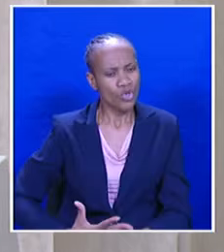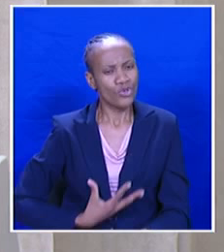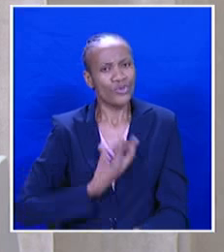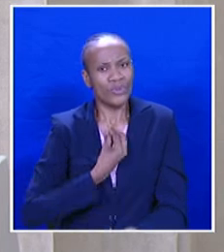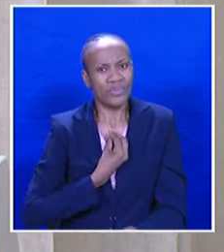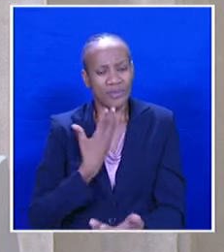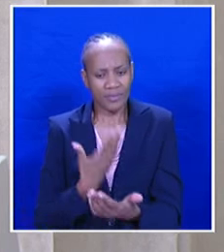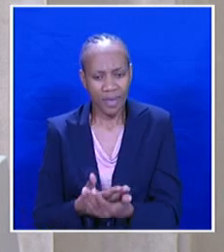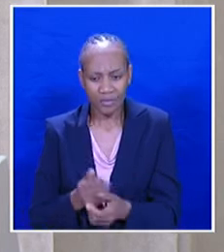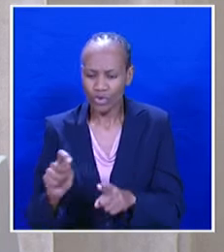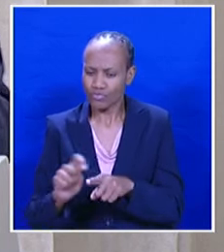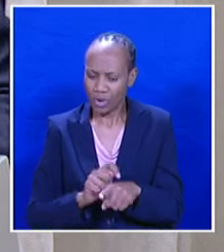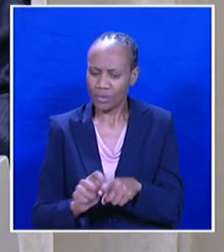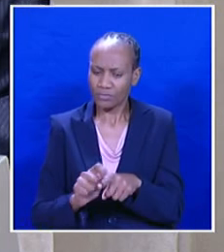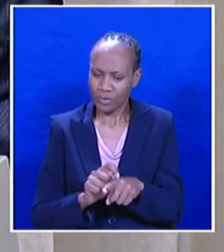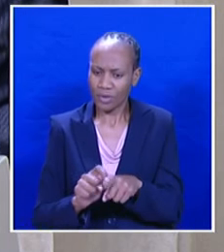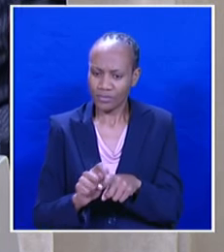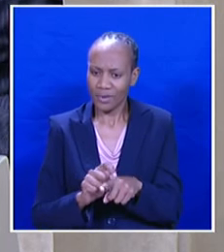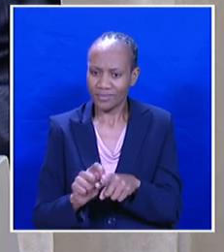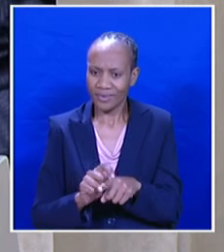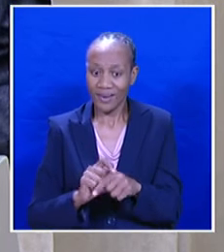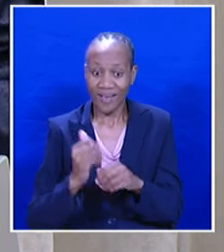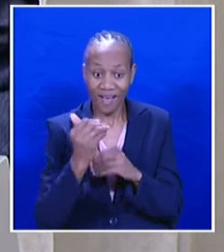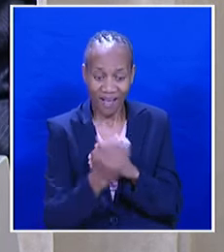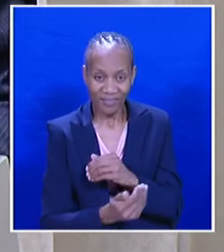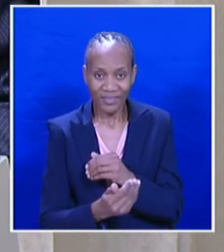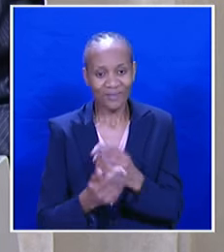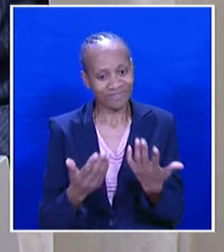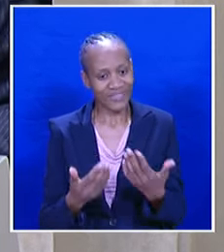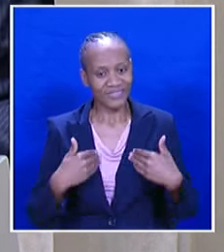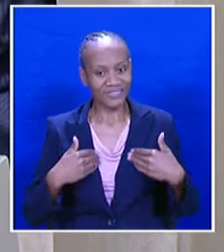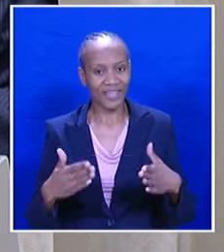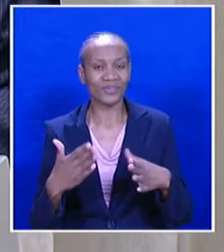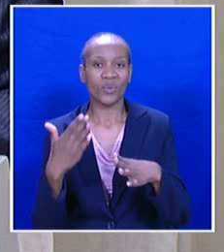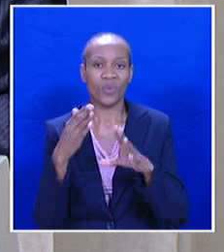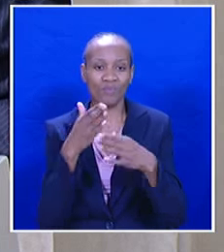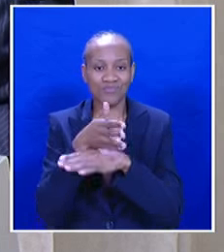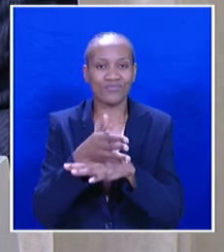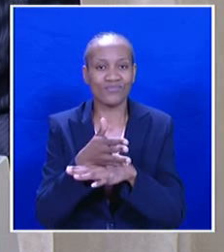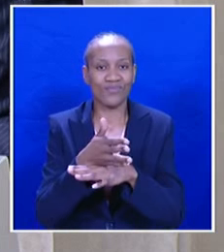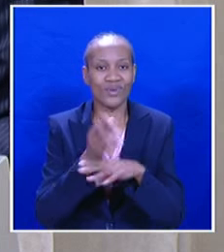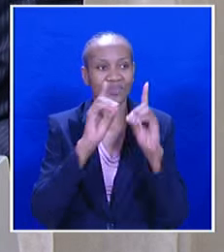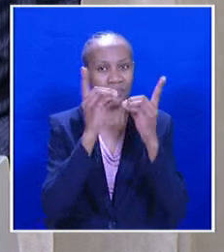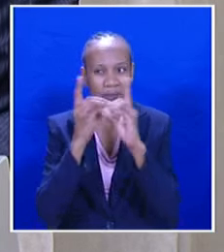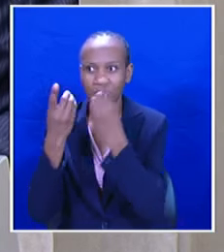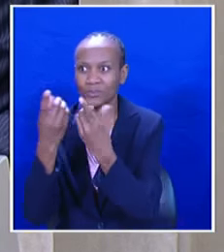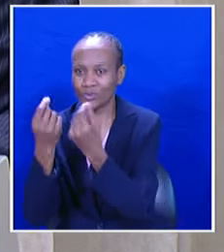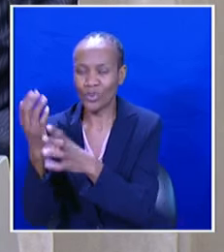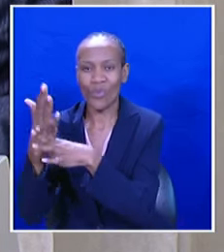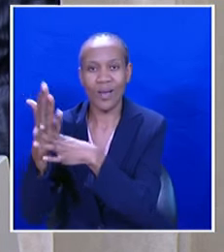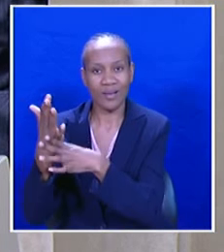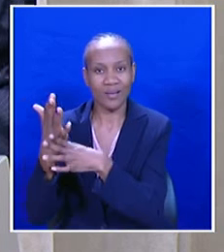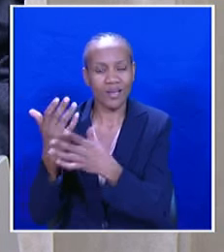prepare young people for the world of work. It is through these processes that